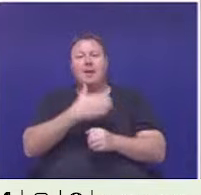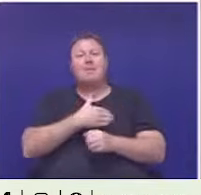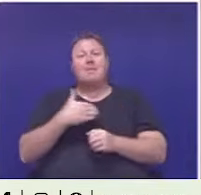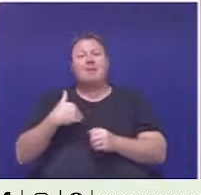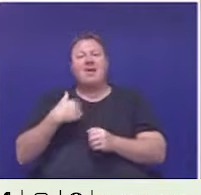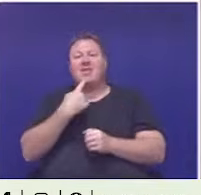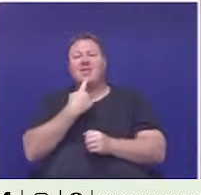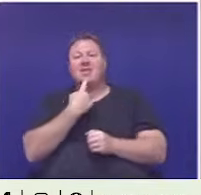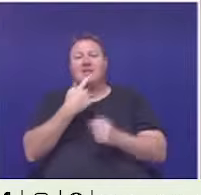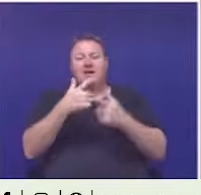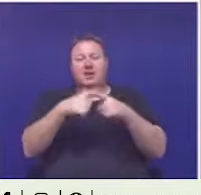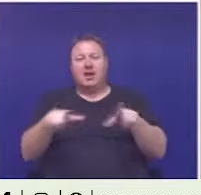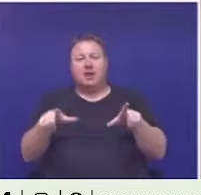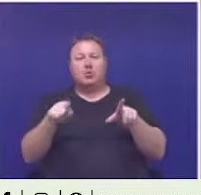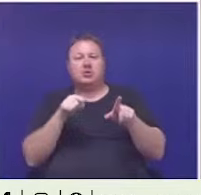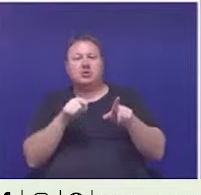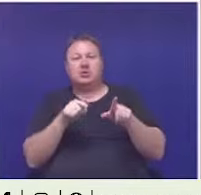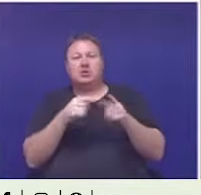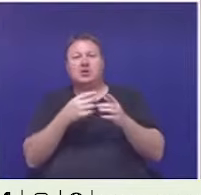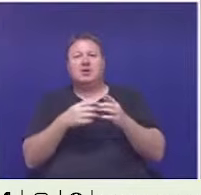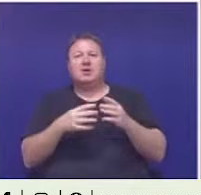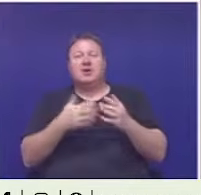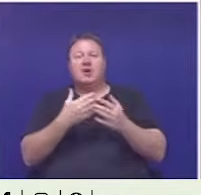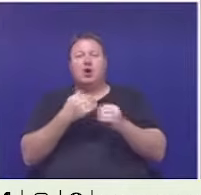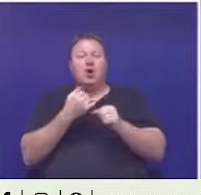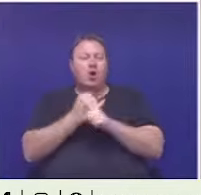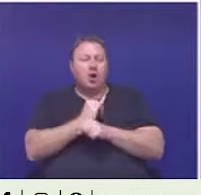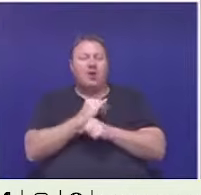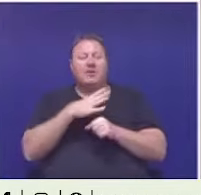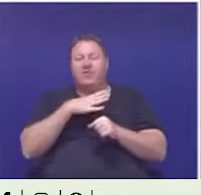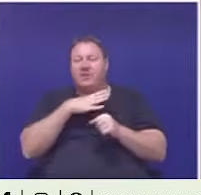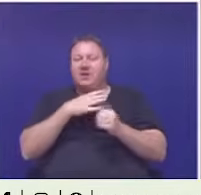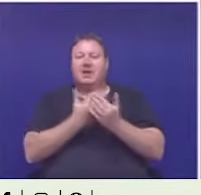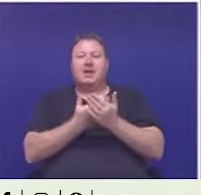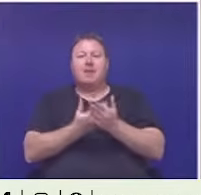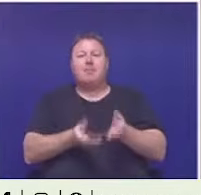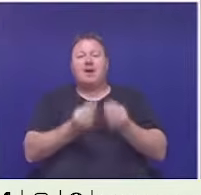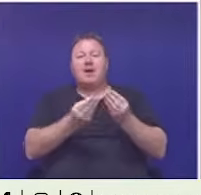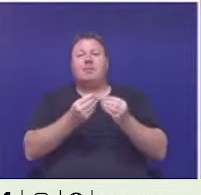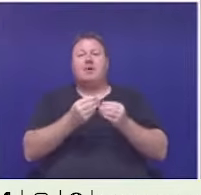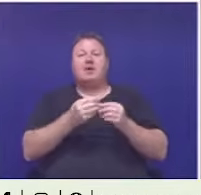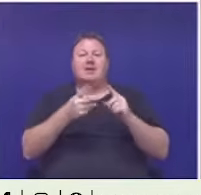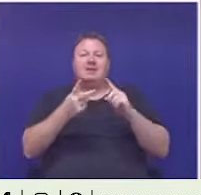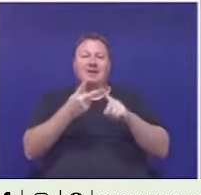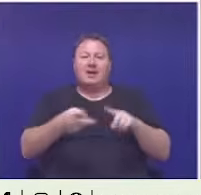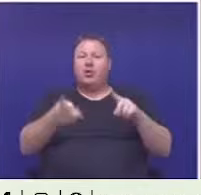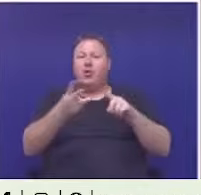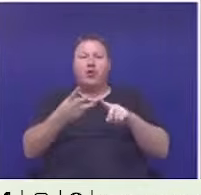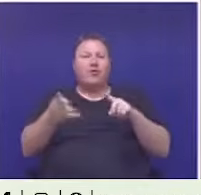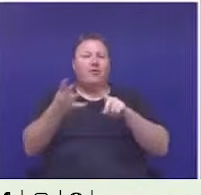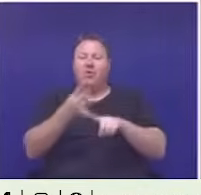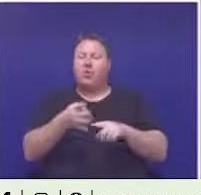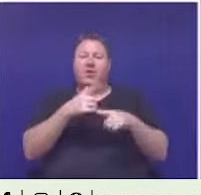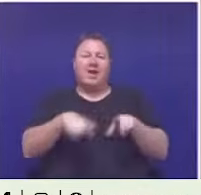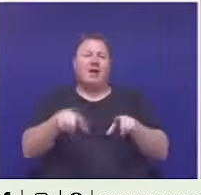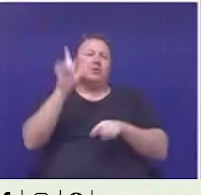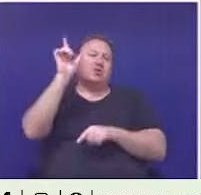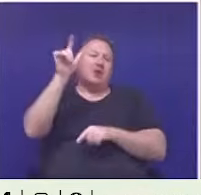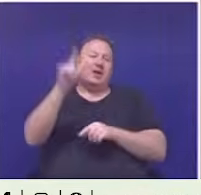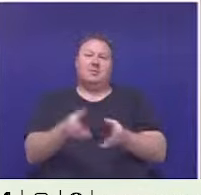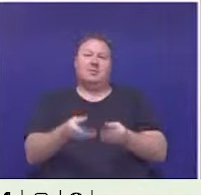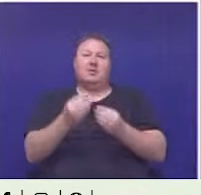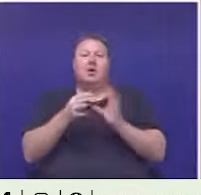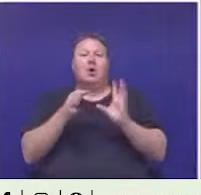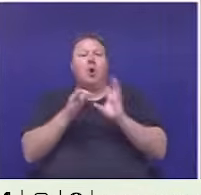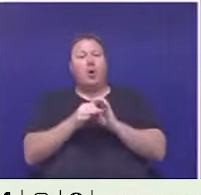up an additional language, a third language, earlier on in life. So, in fact, we shouldn't treat home